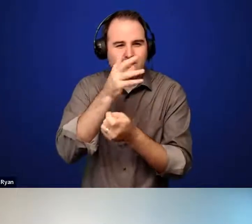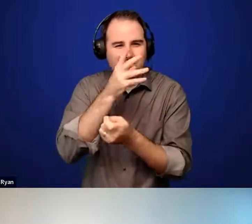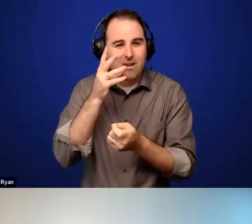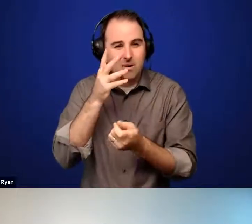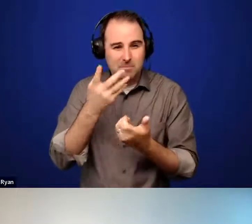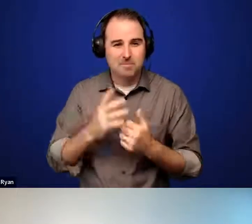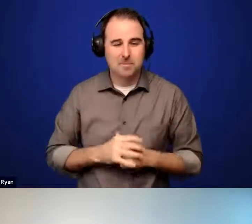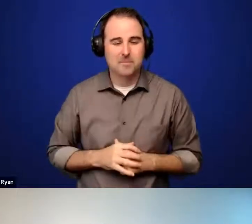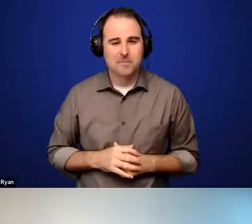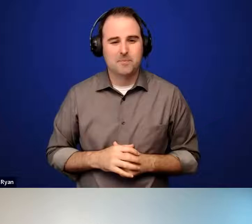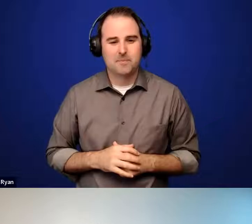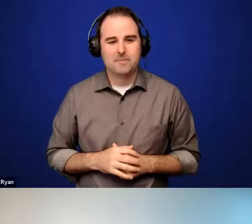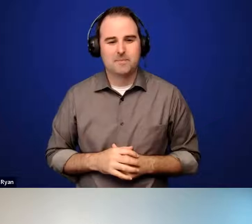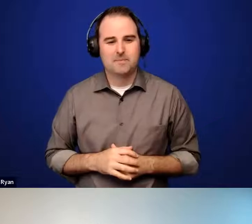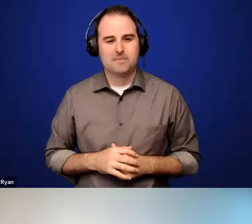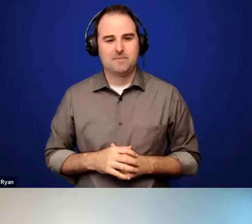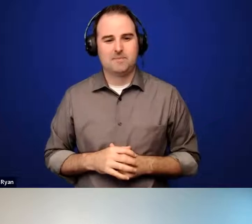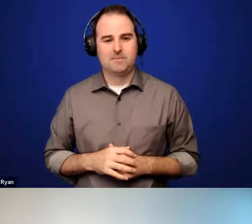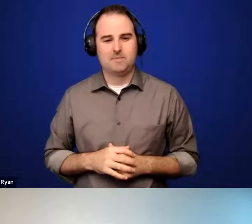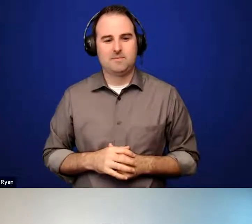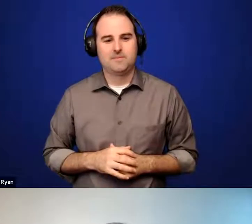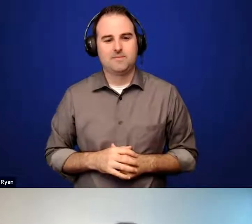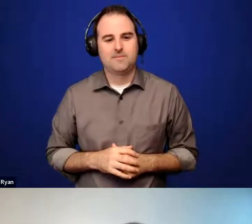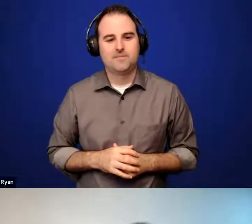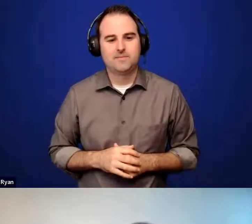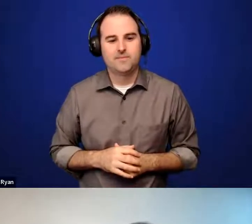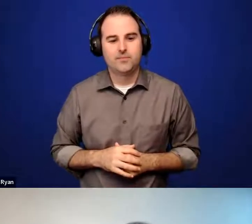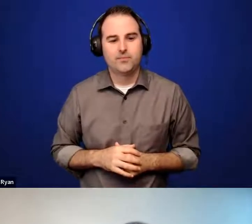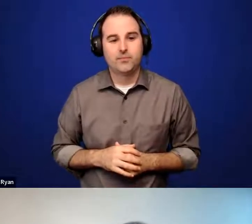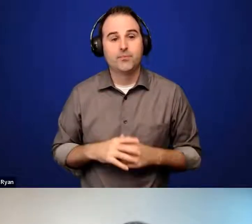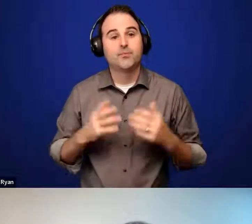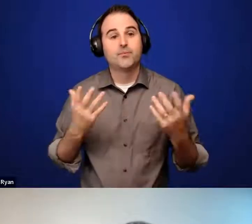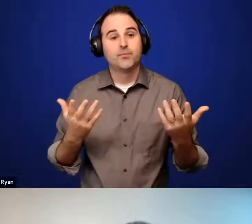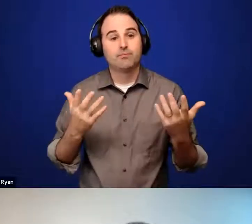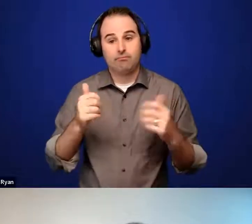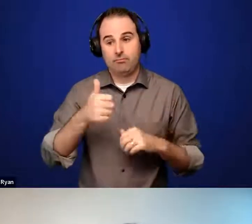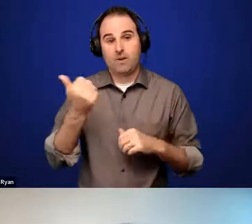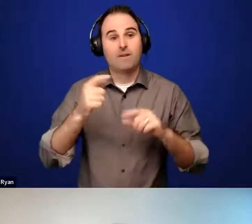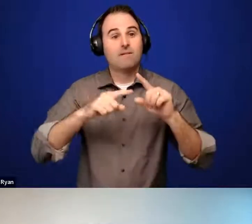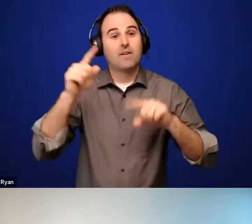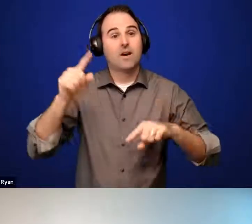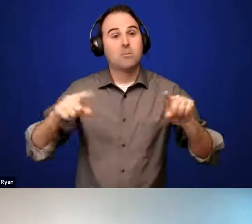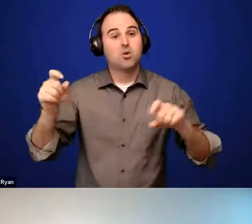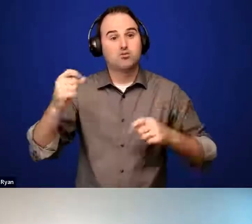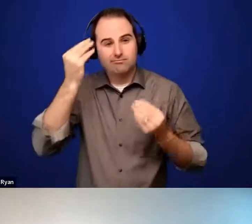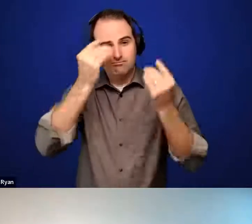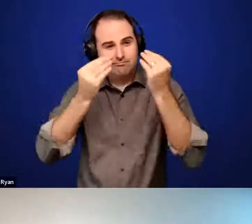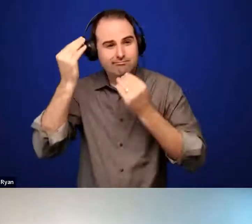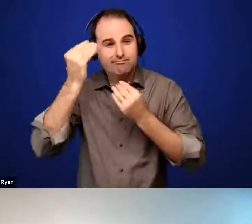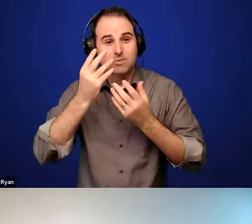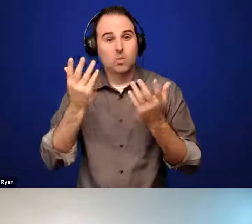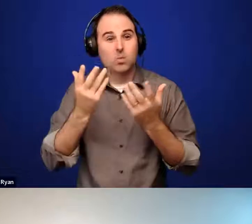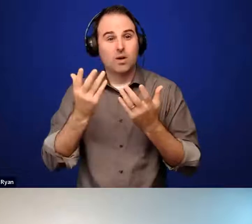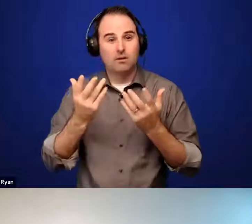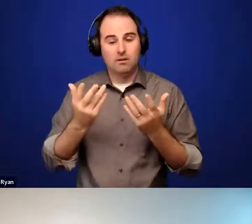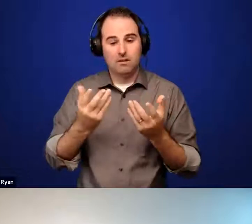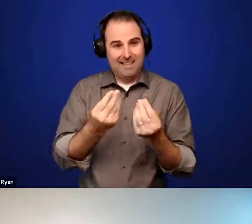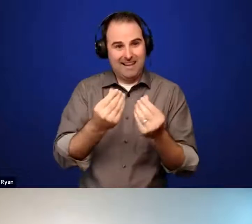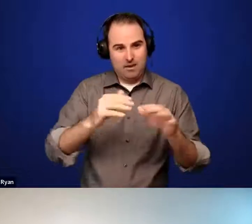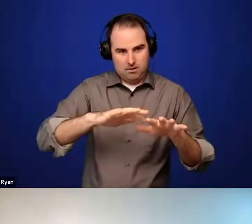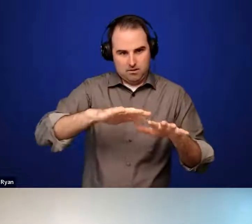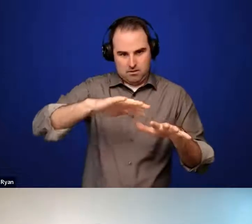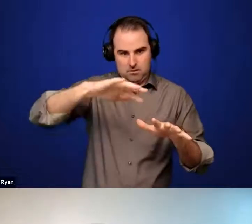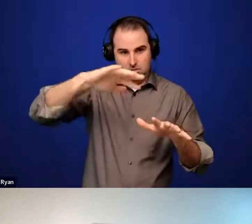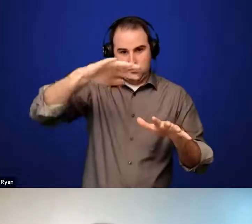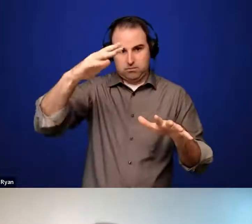of some of the additional variables that could be taken into account in the future are, for example, the topography. So with